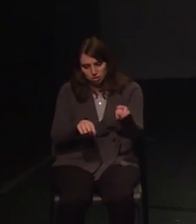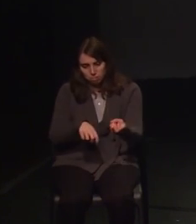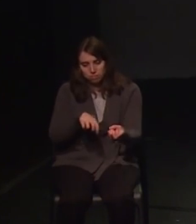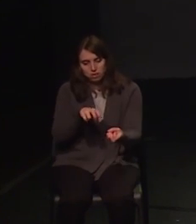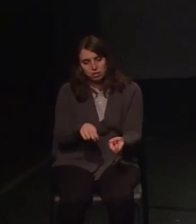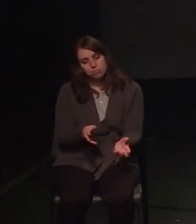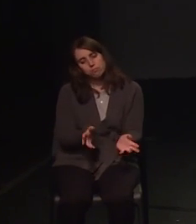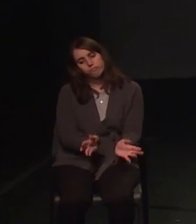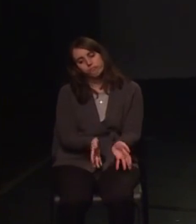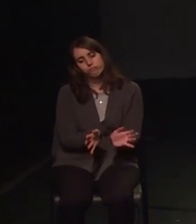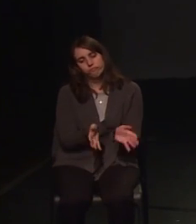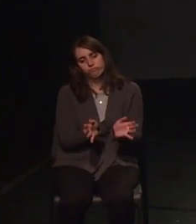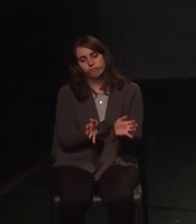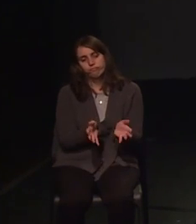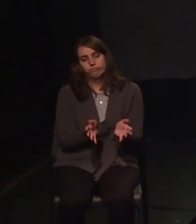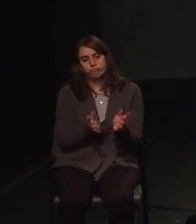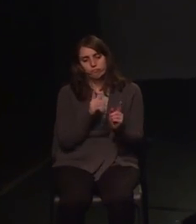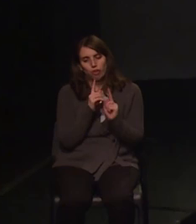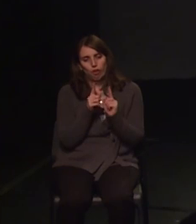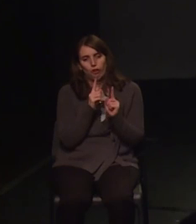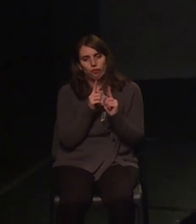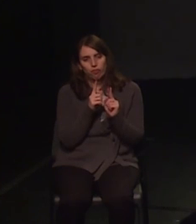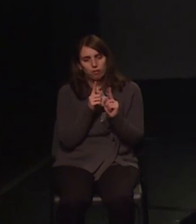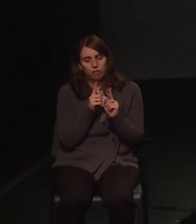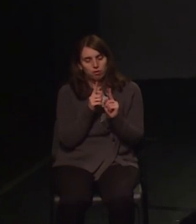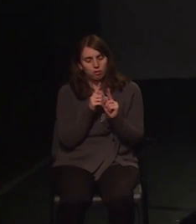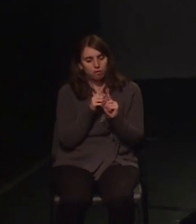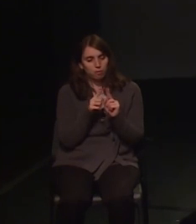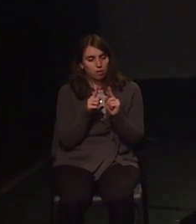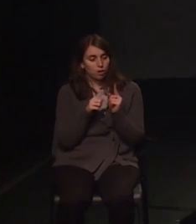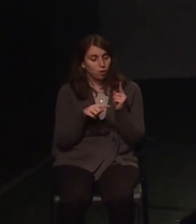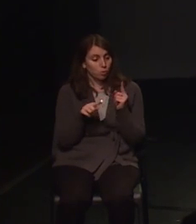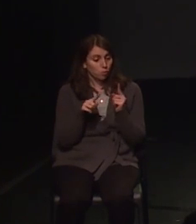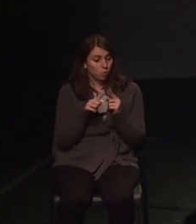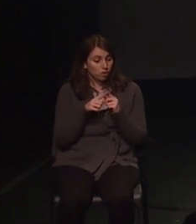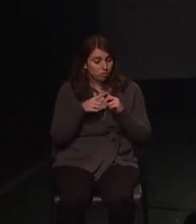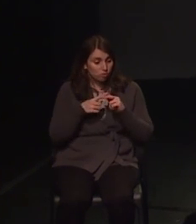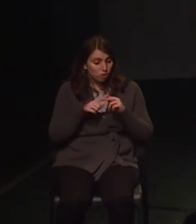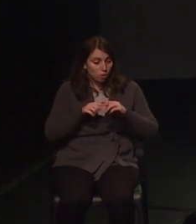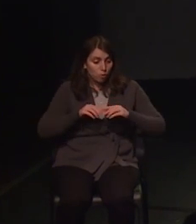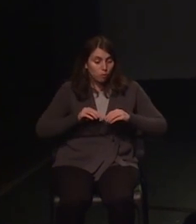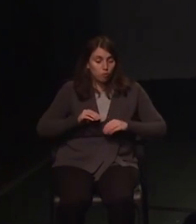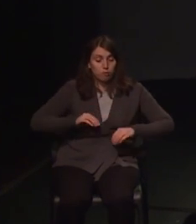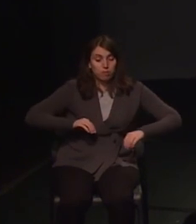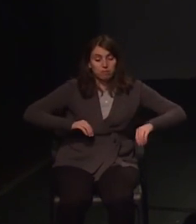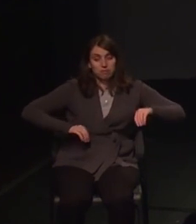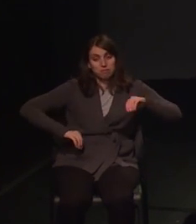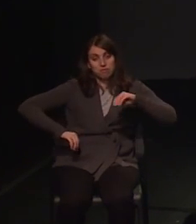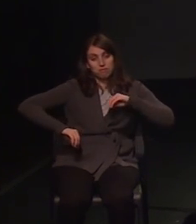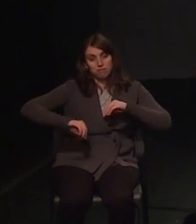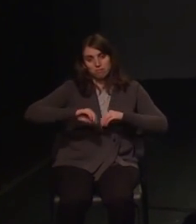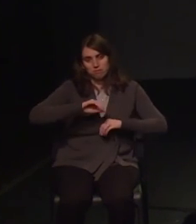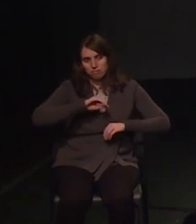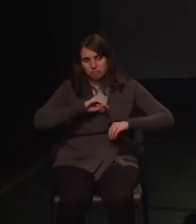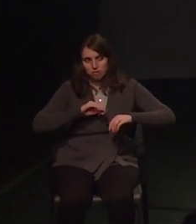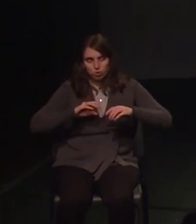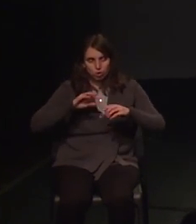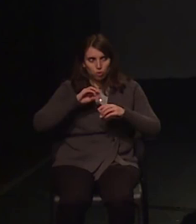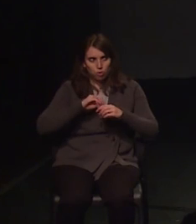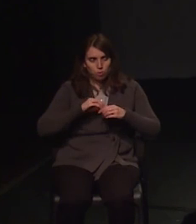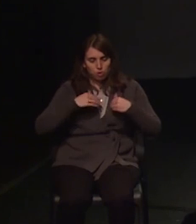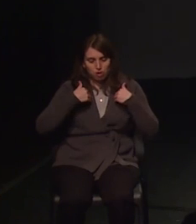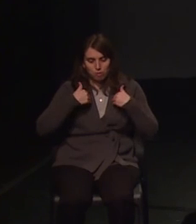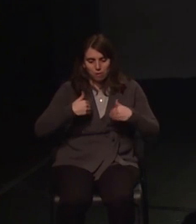talk. But once you get something into movement and you incorporate into your body, you have a different kind of